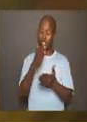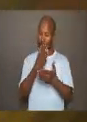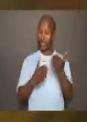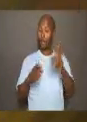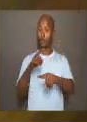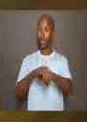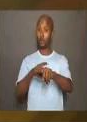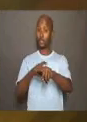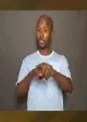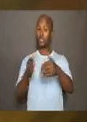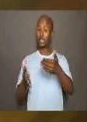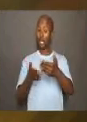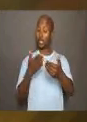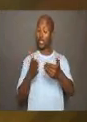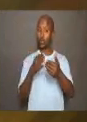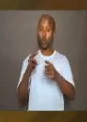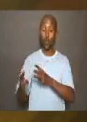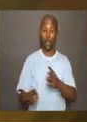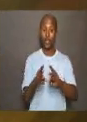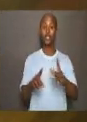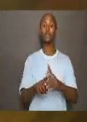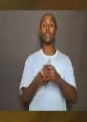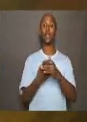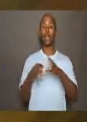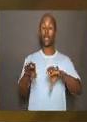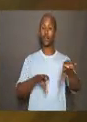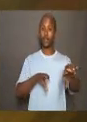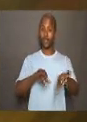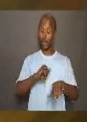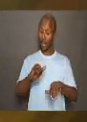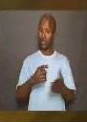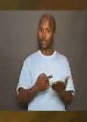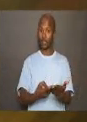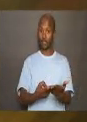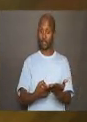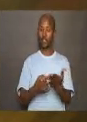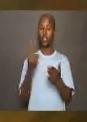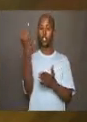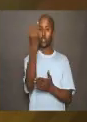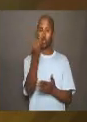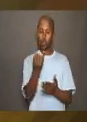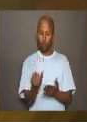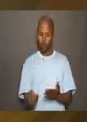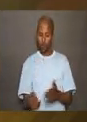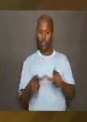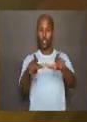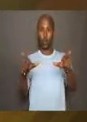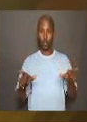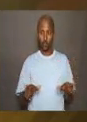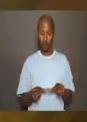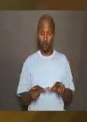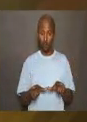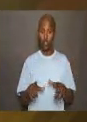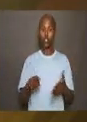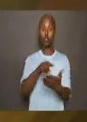Hello again. Sometimes the easiest way to begin an activity like this is to draw